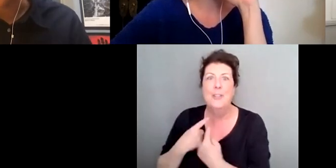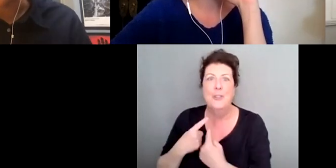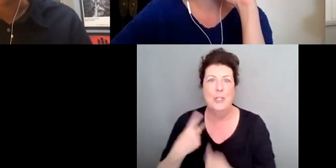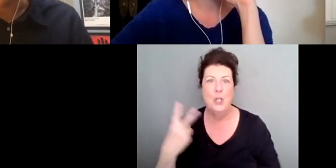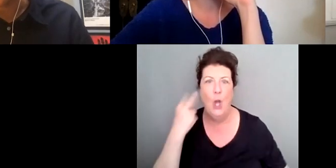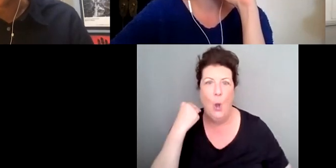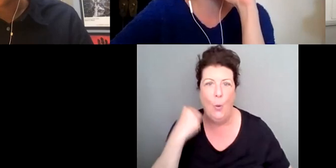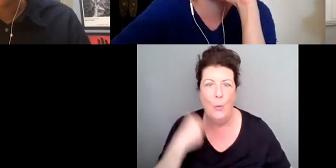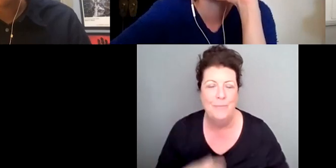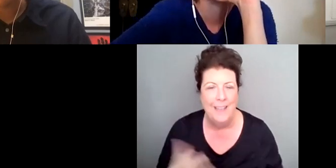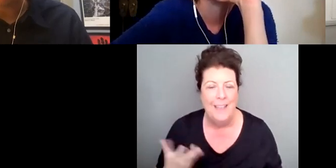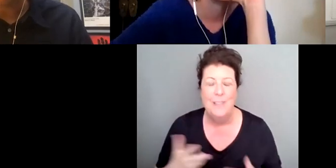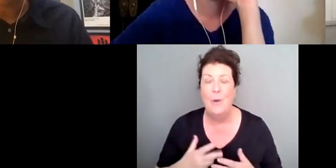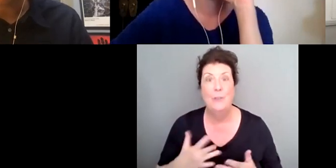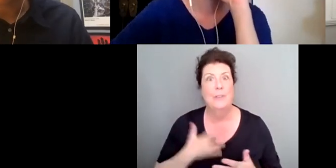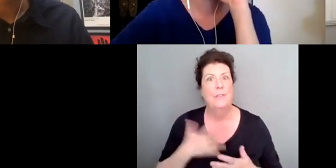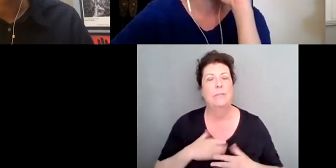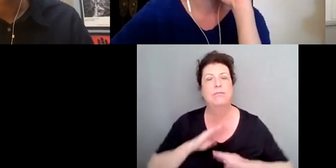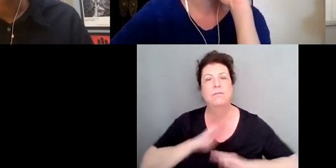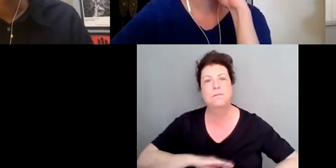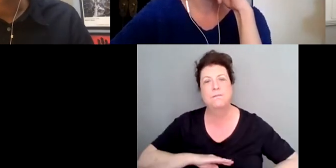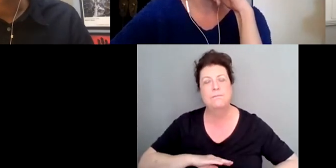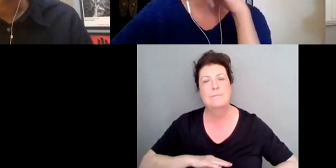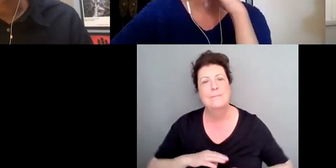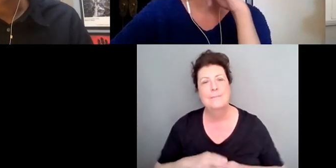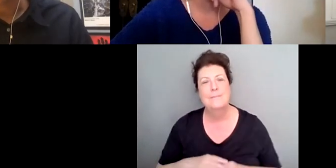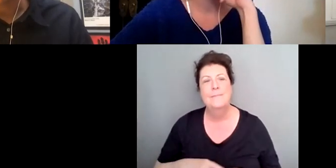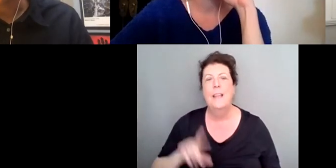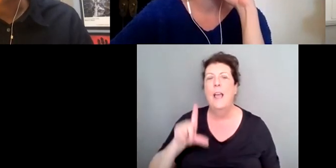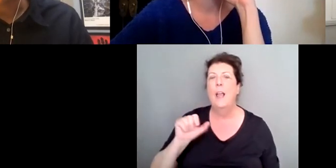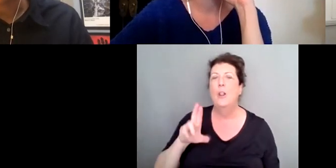refreshing on that front. That's great.